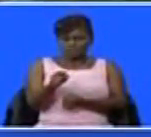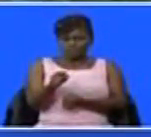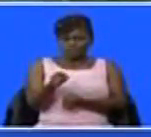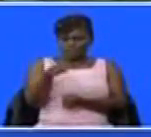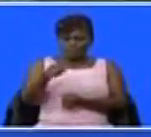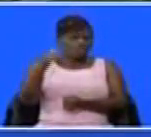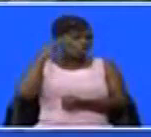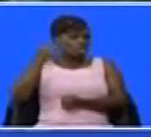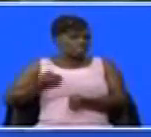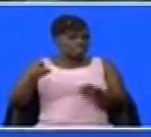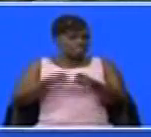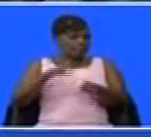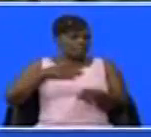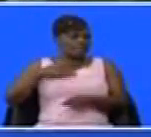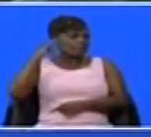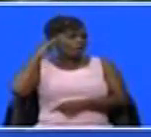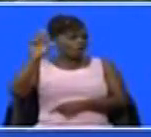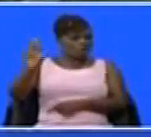mteja. Sasa